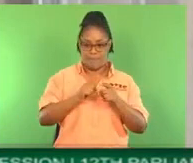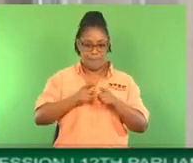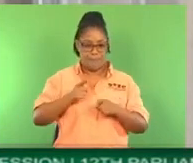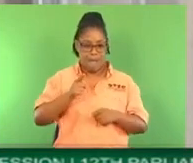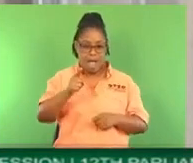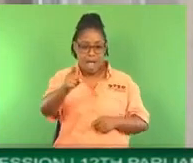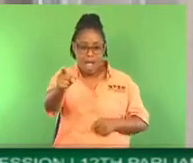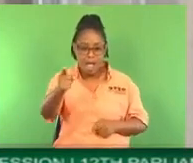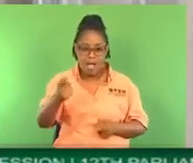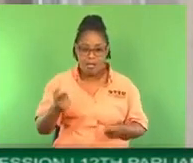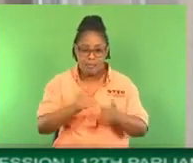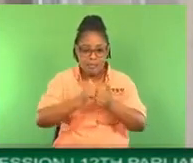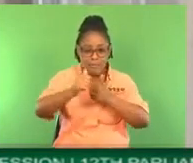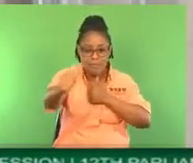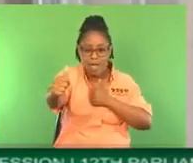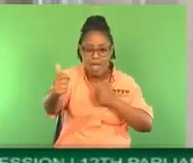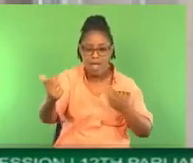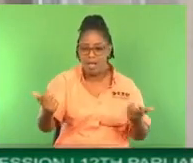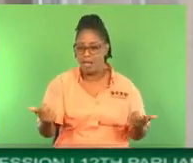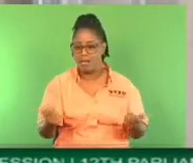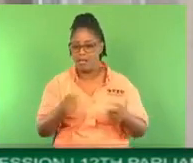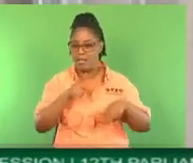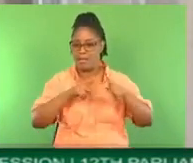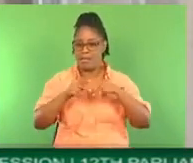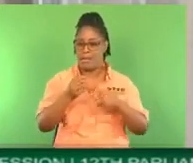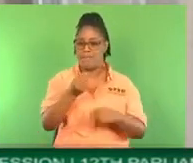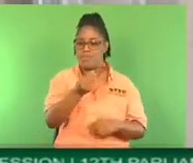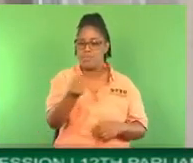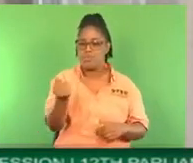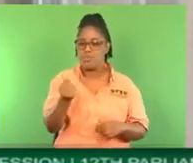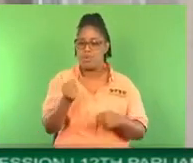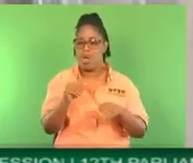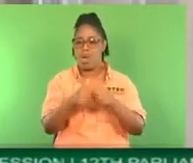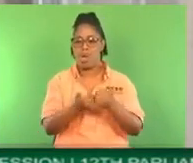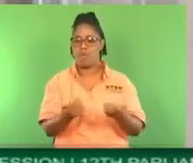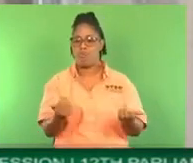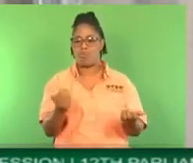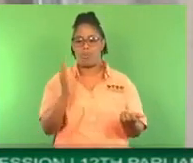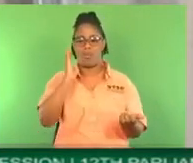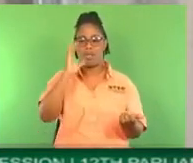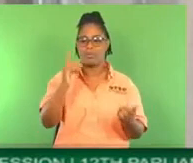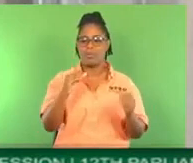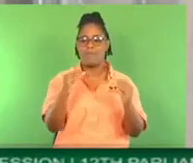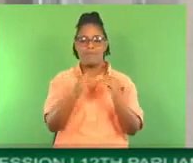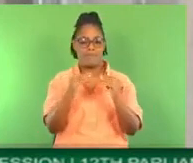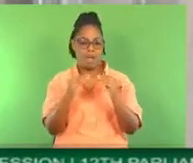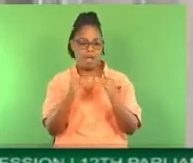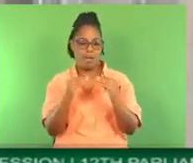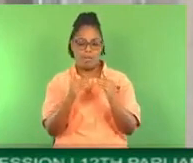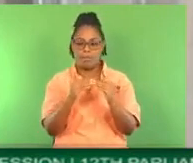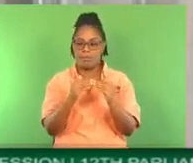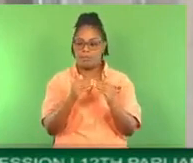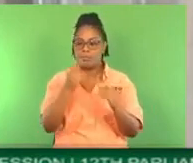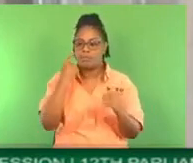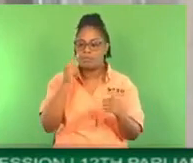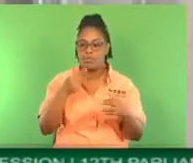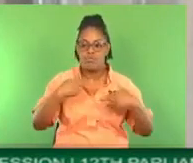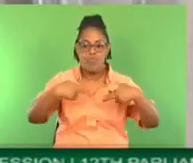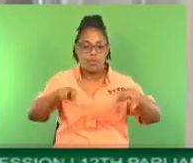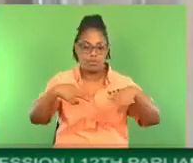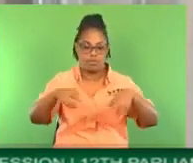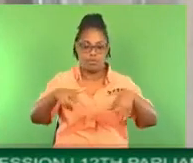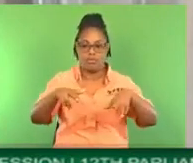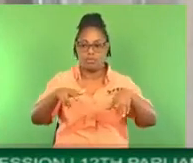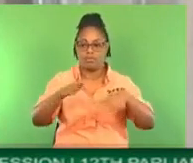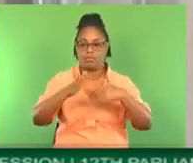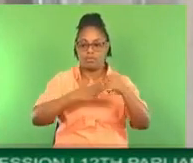pay, where there are not a lot of people, how are they going to get some equity in terms of road infrastructure?